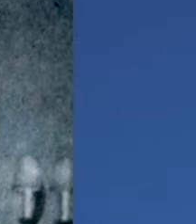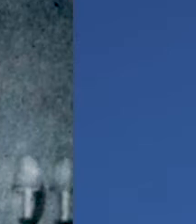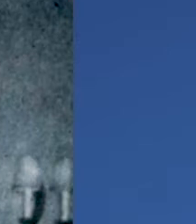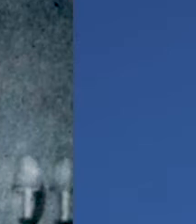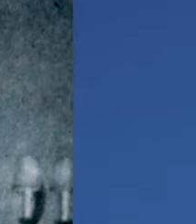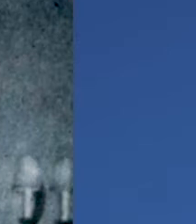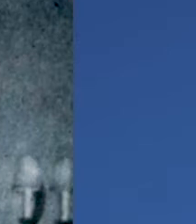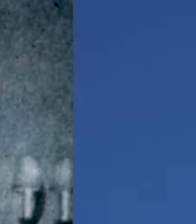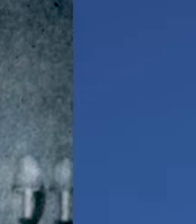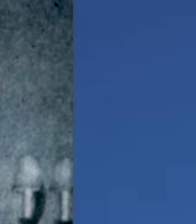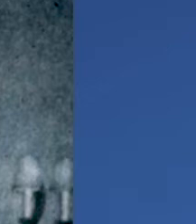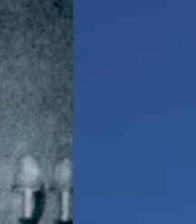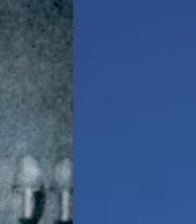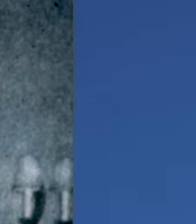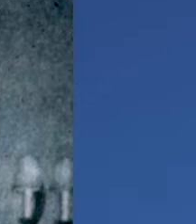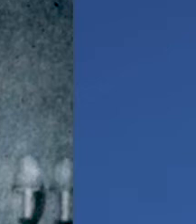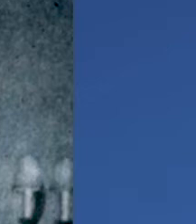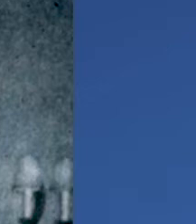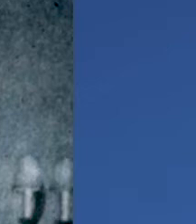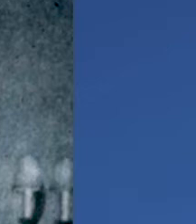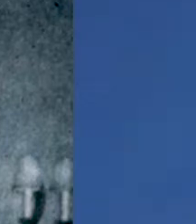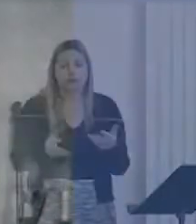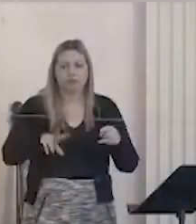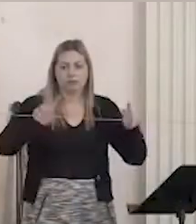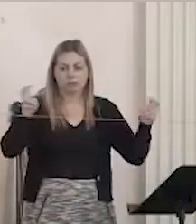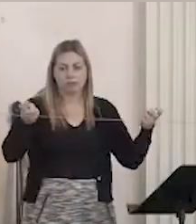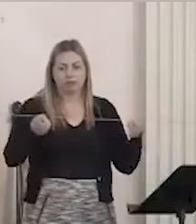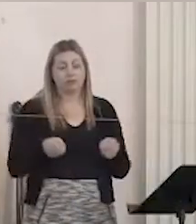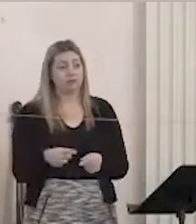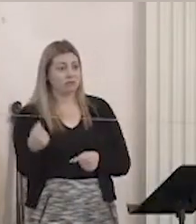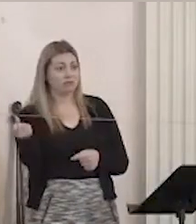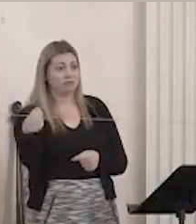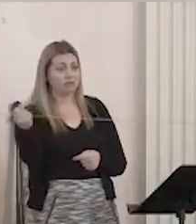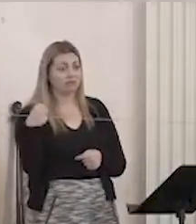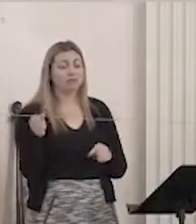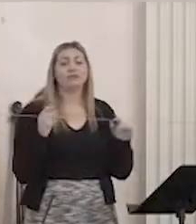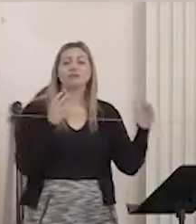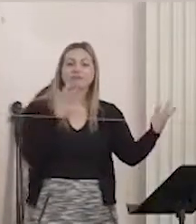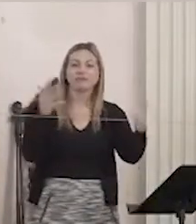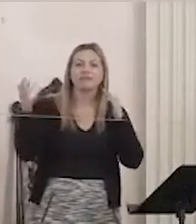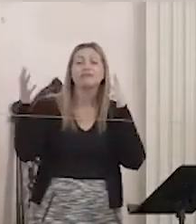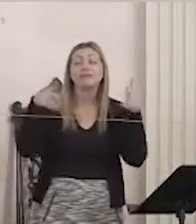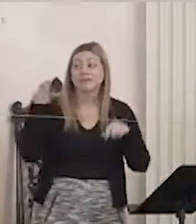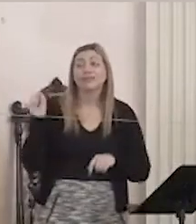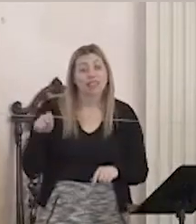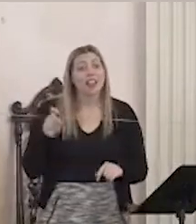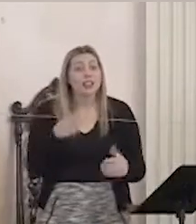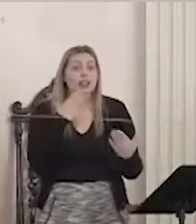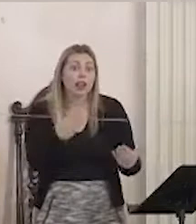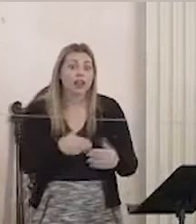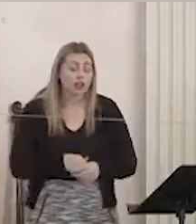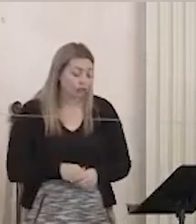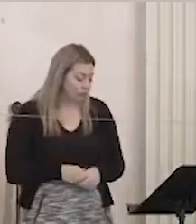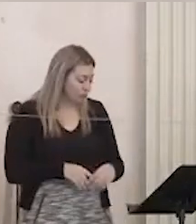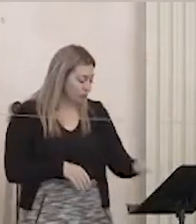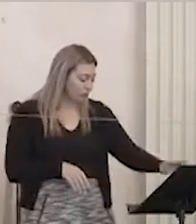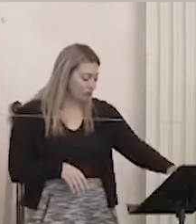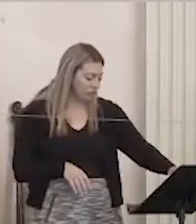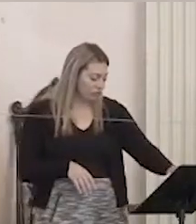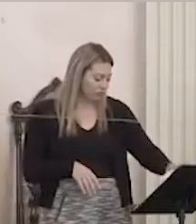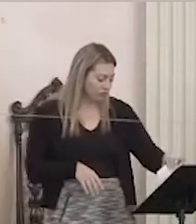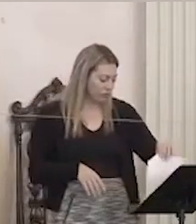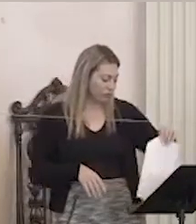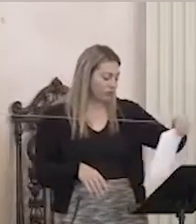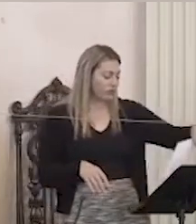of the world are waiting." End quote. Yes, thank you. And